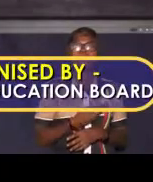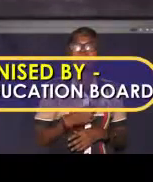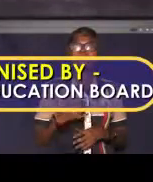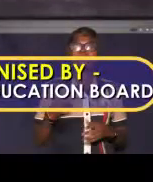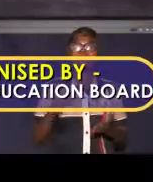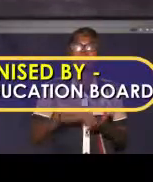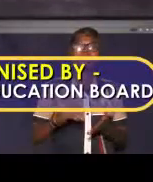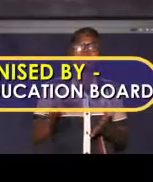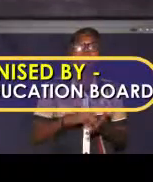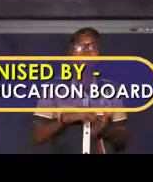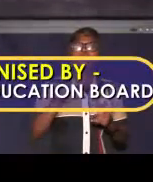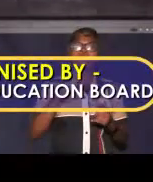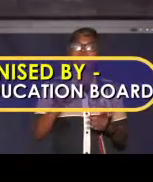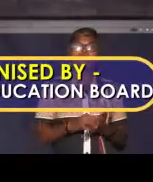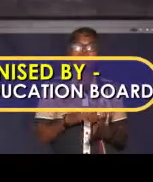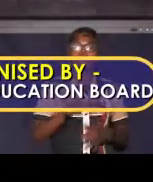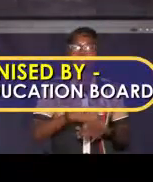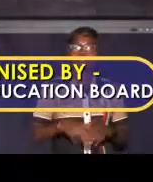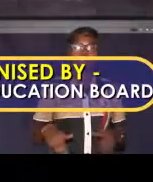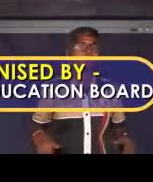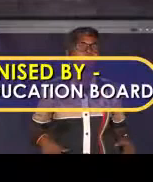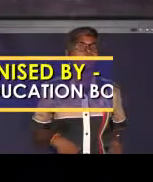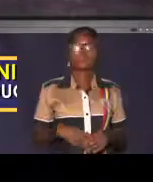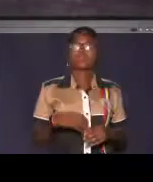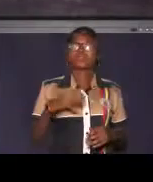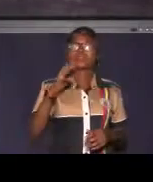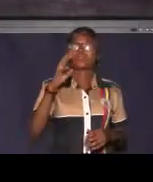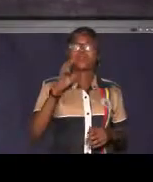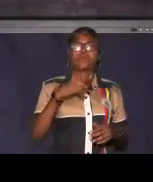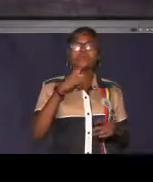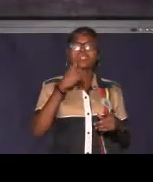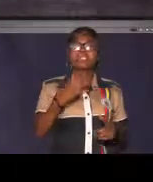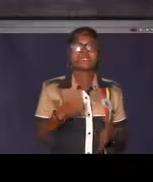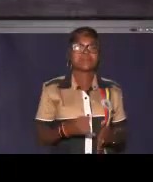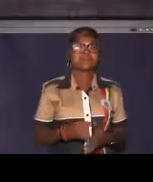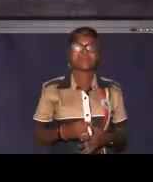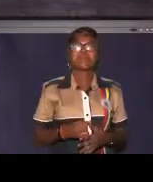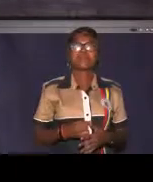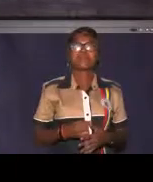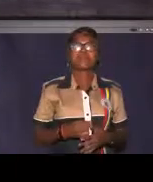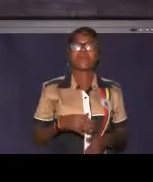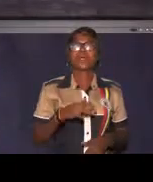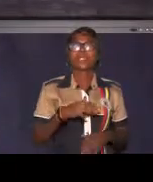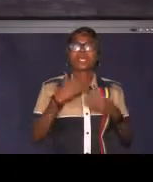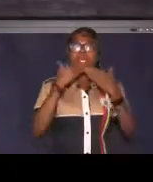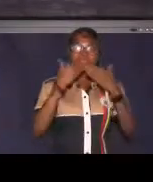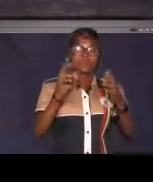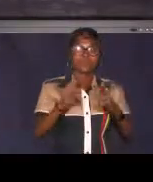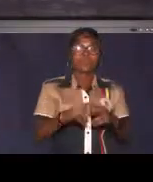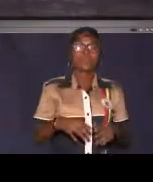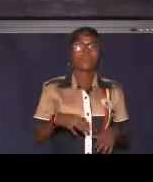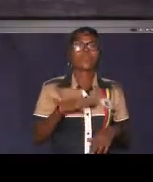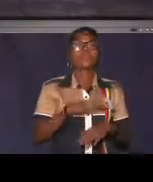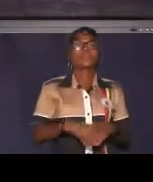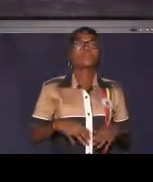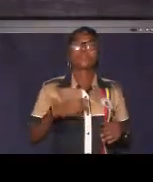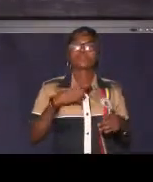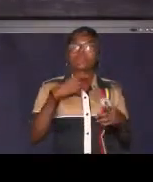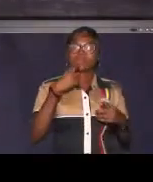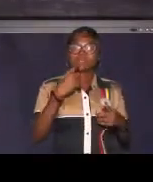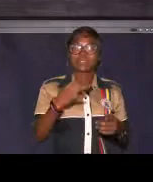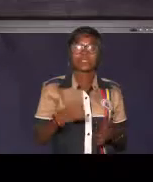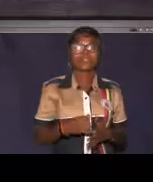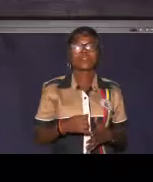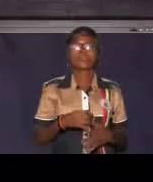often say, don't mention. Thank you very much, my sister. I said, don't mention. Thank you very much, sir.